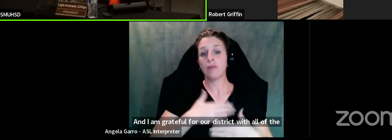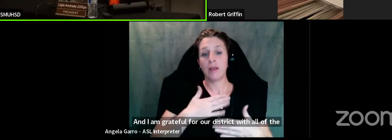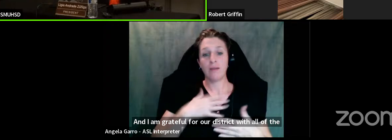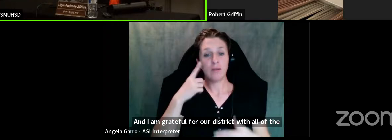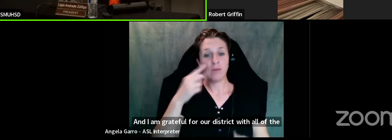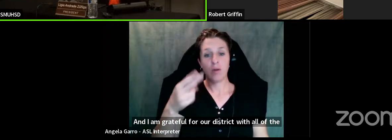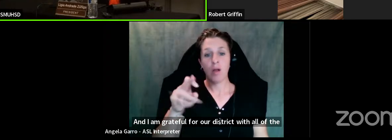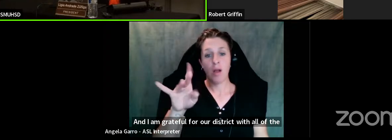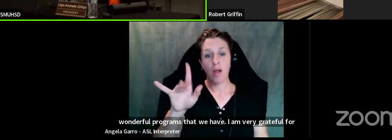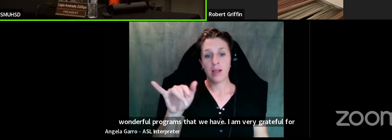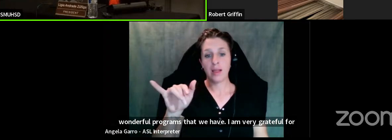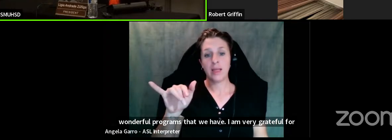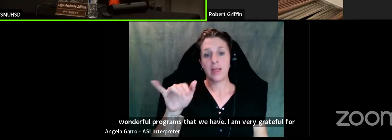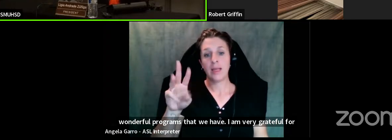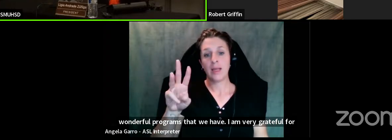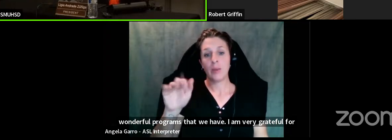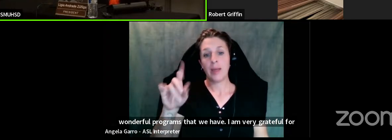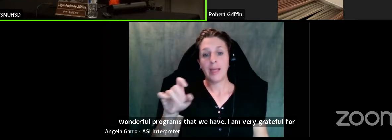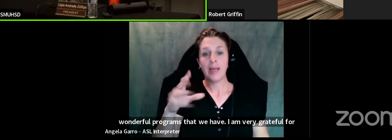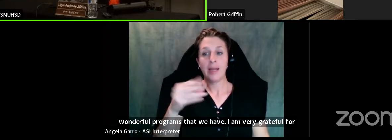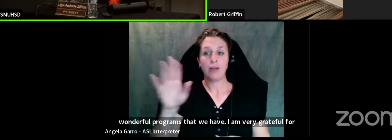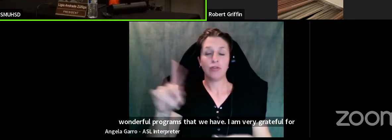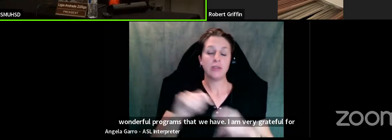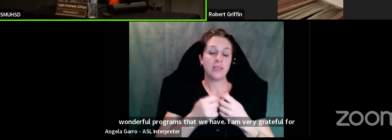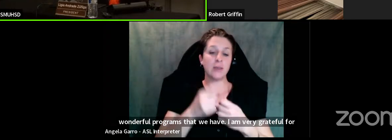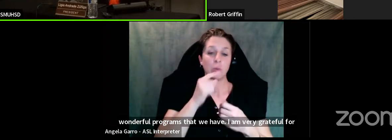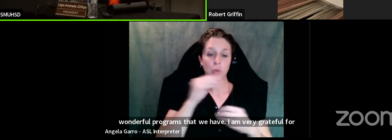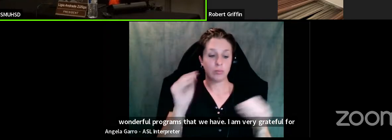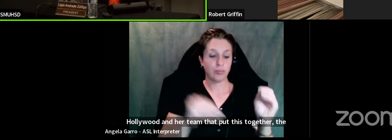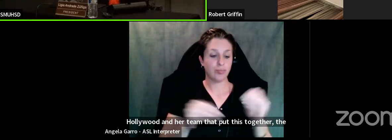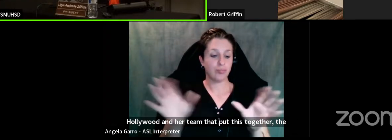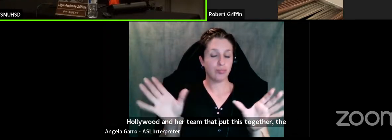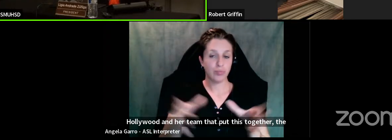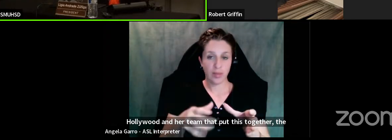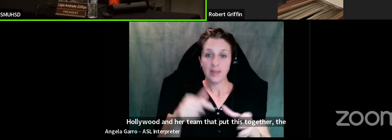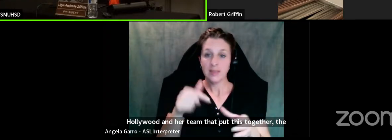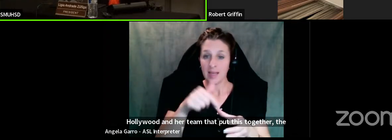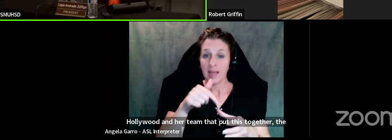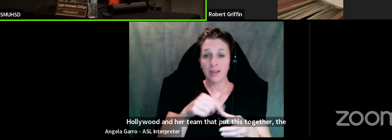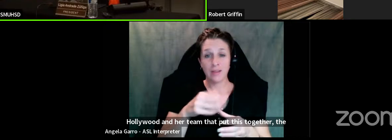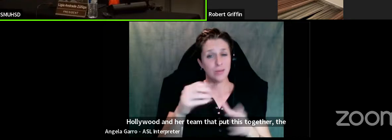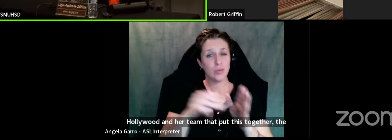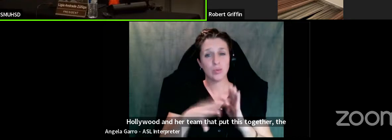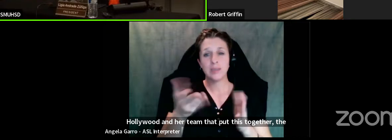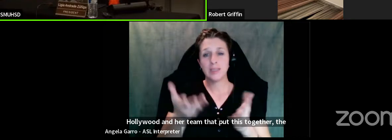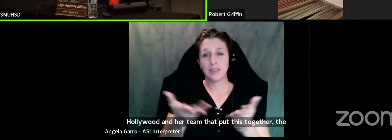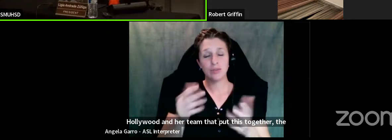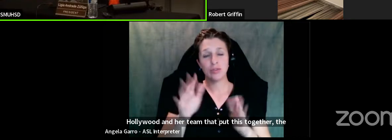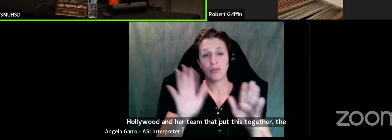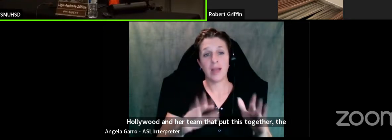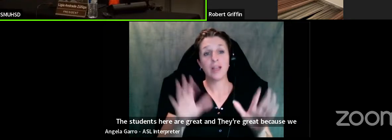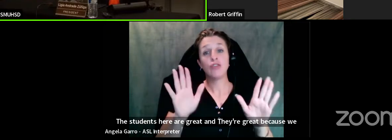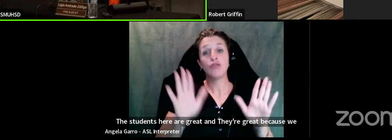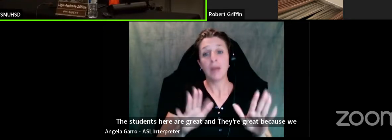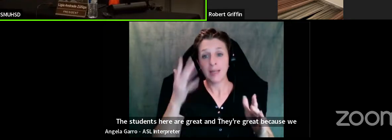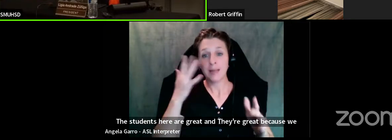her team that put this together. The students here are great, and they're great because we have a district